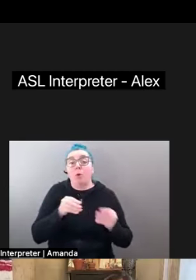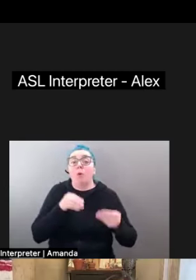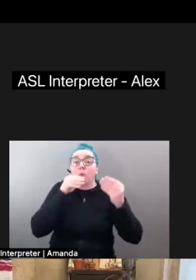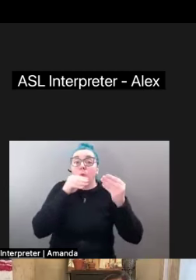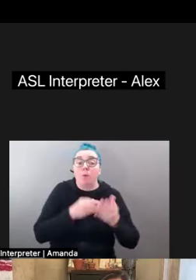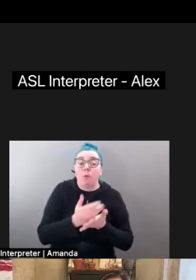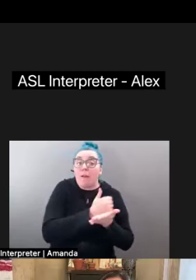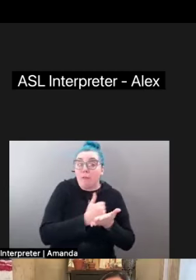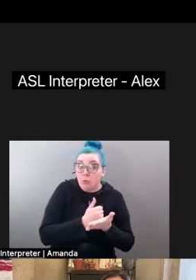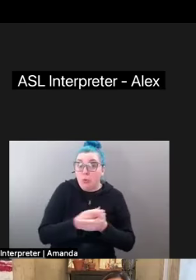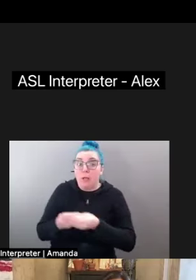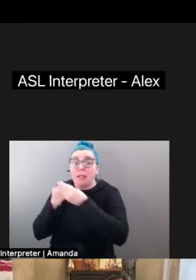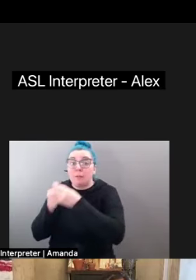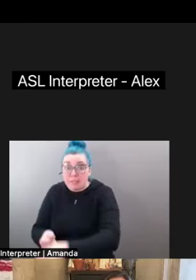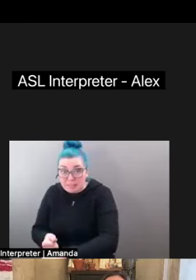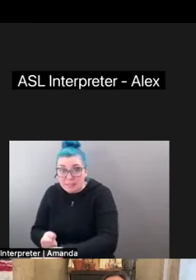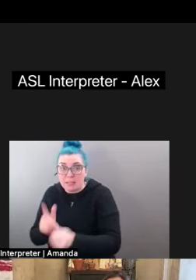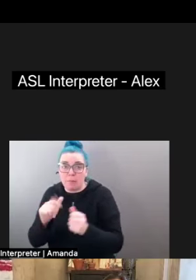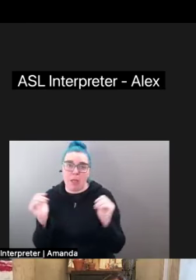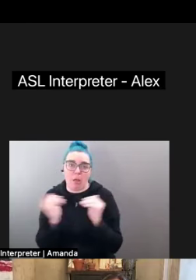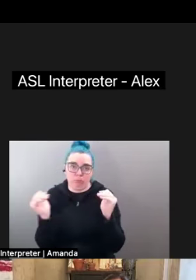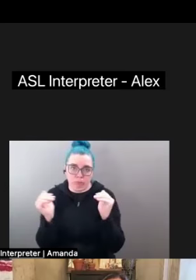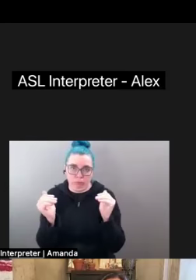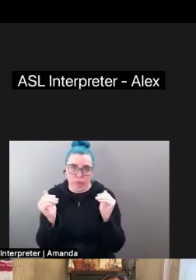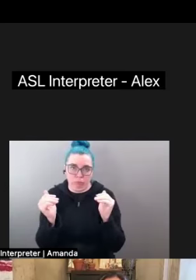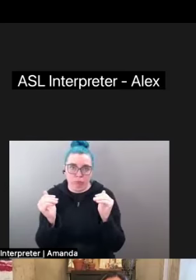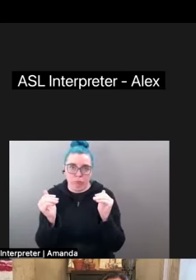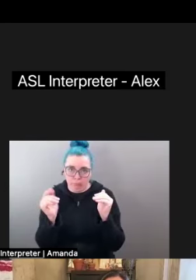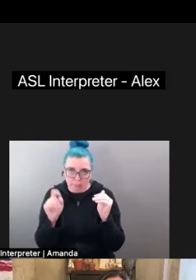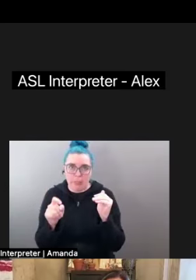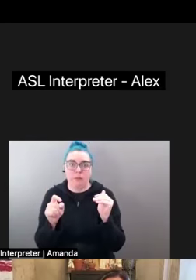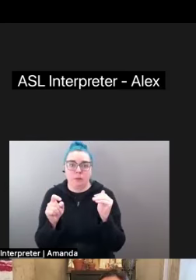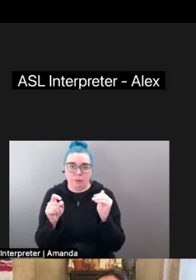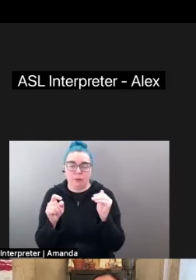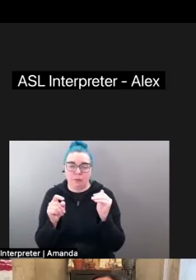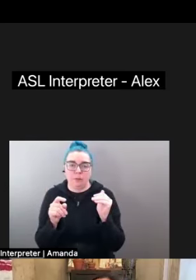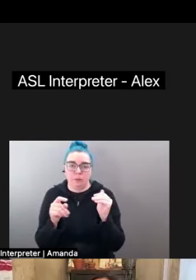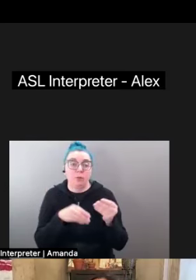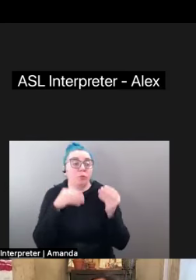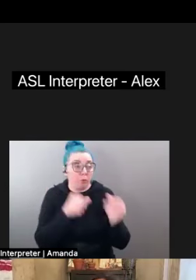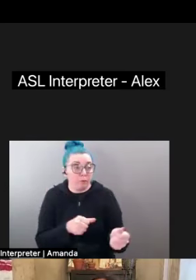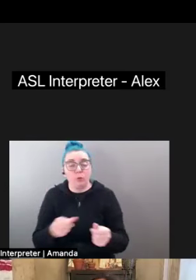to balance. So that means that they have to be the same number. Revenue minus expenses equals 0.